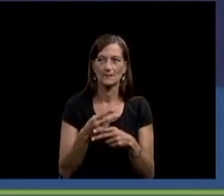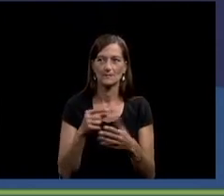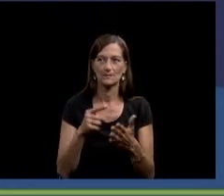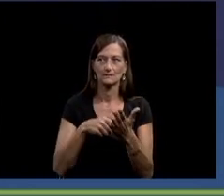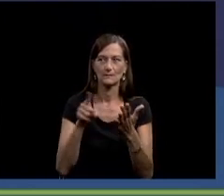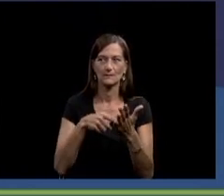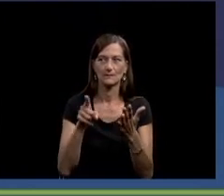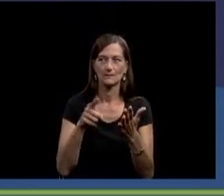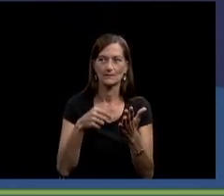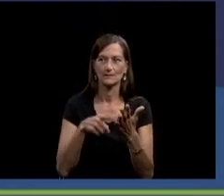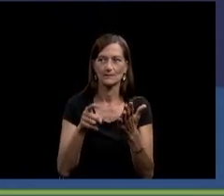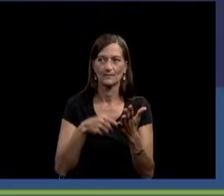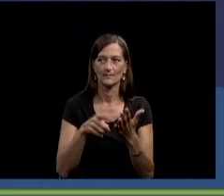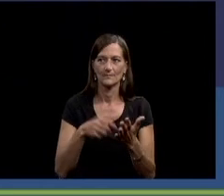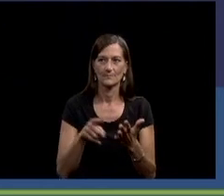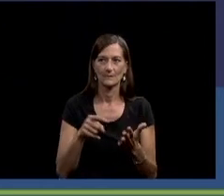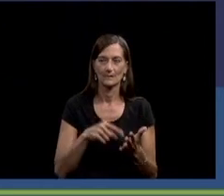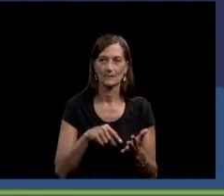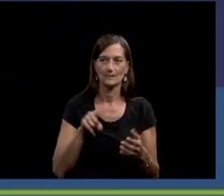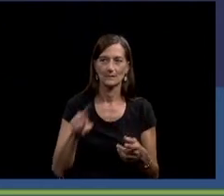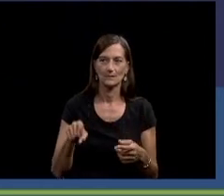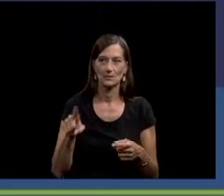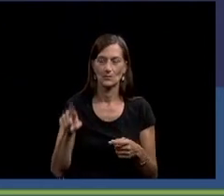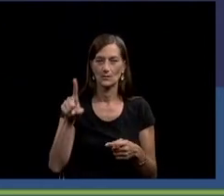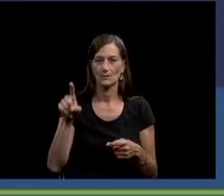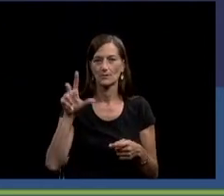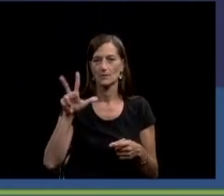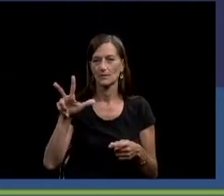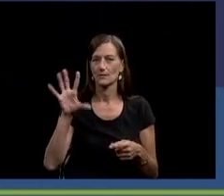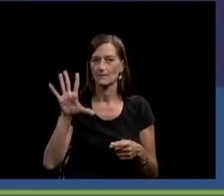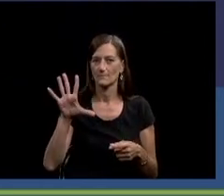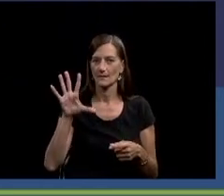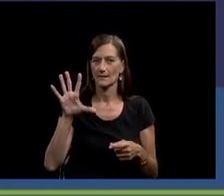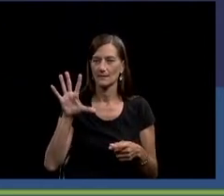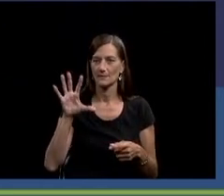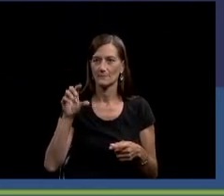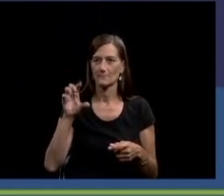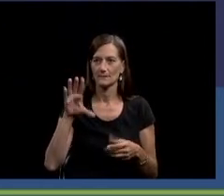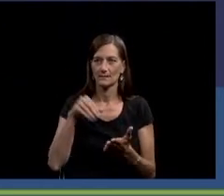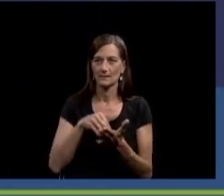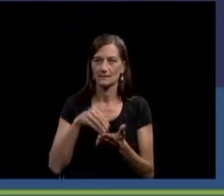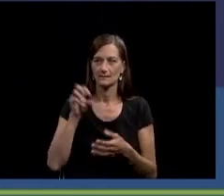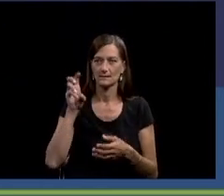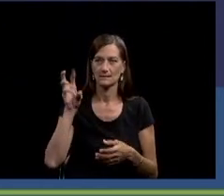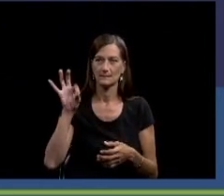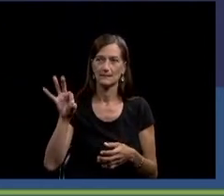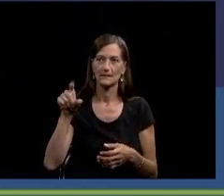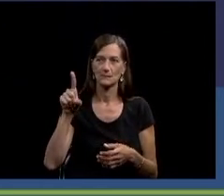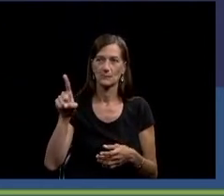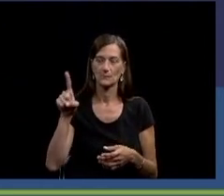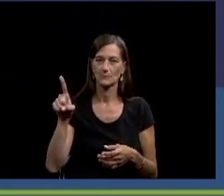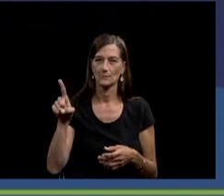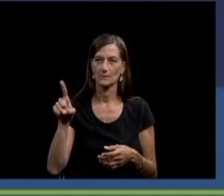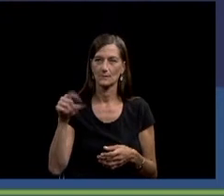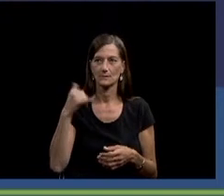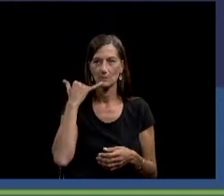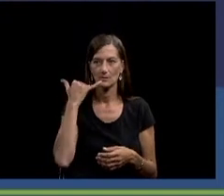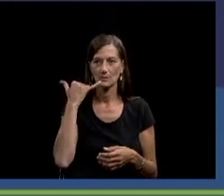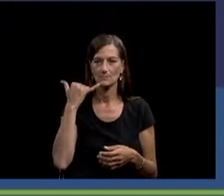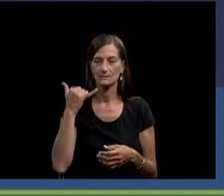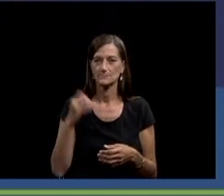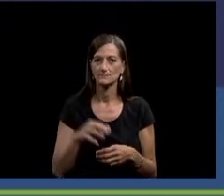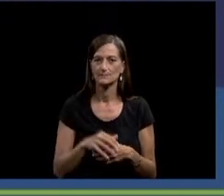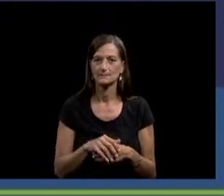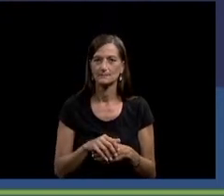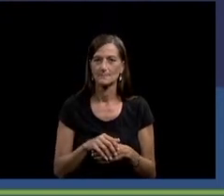135,000 911 calls for service were received by the 911 center for Waco PD, and 104,000 or